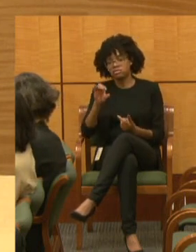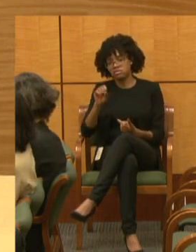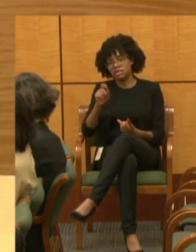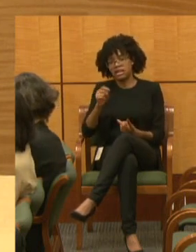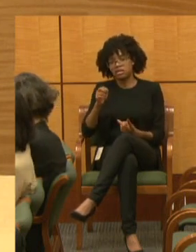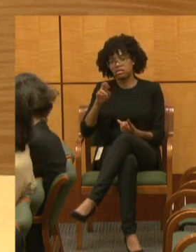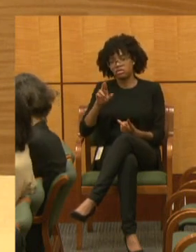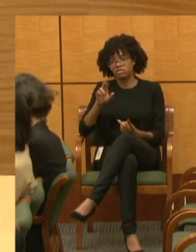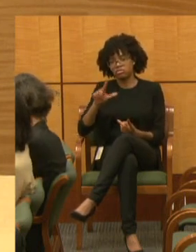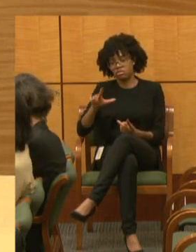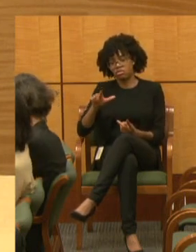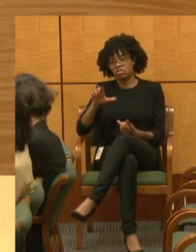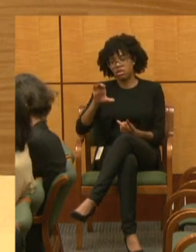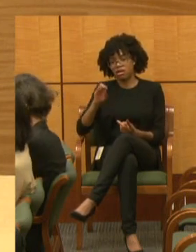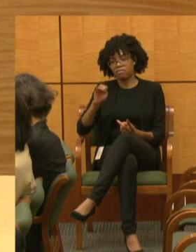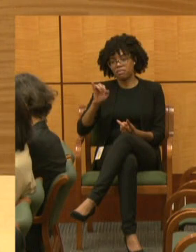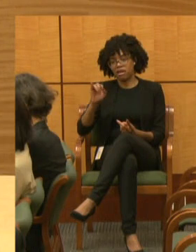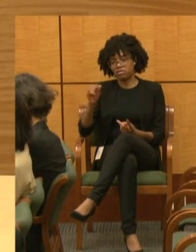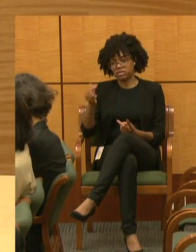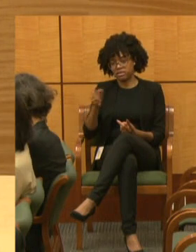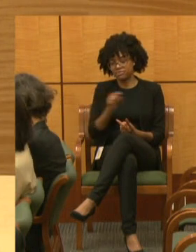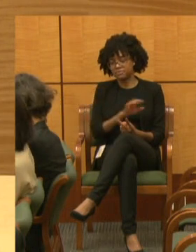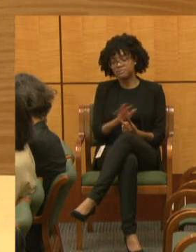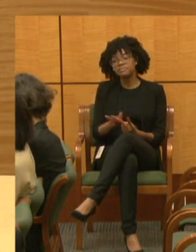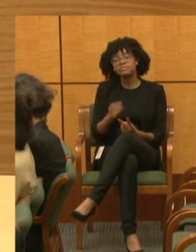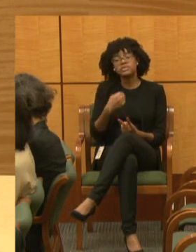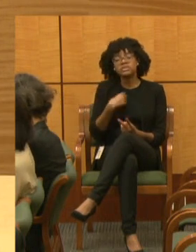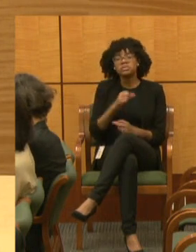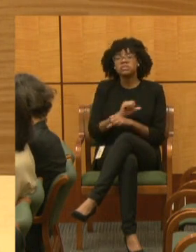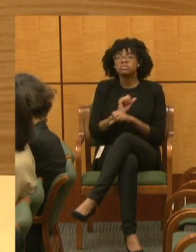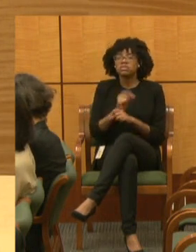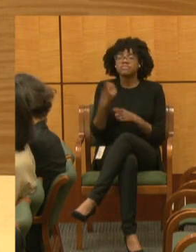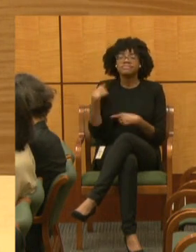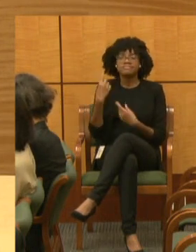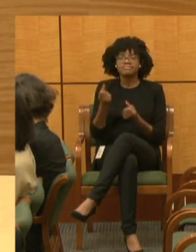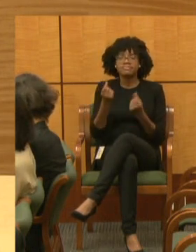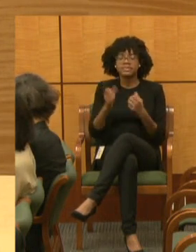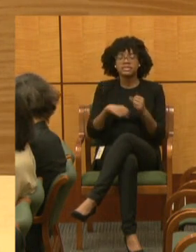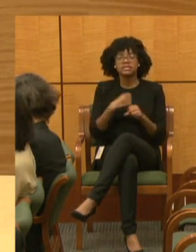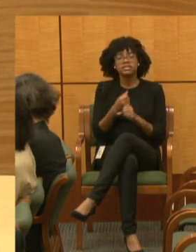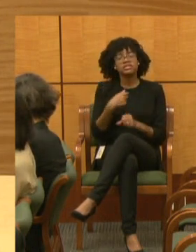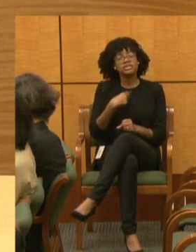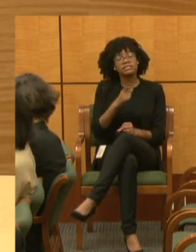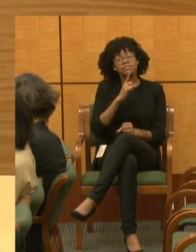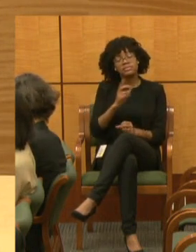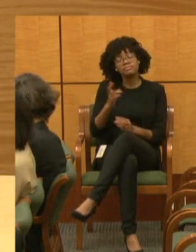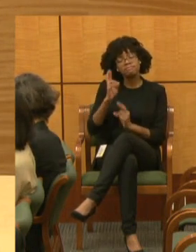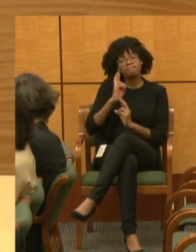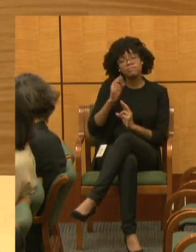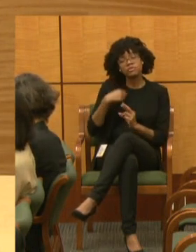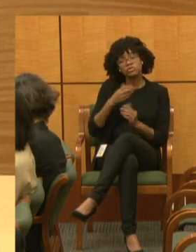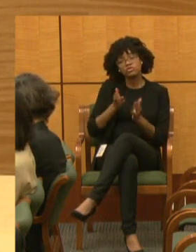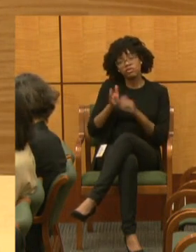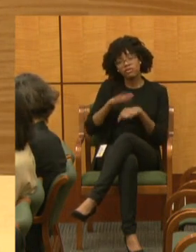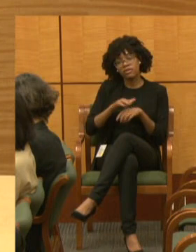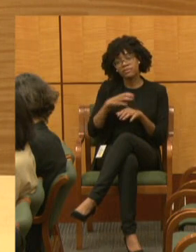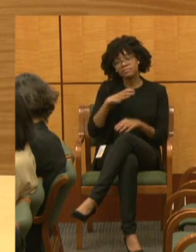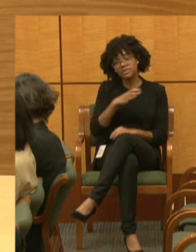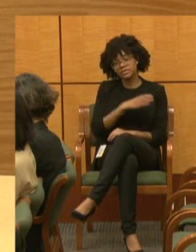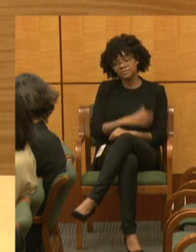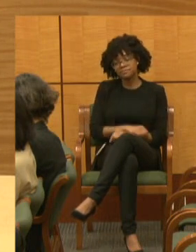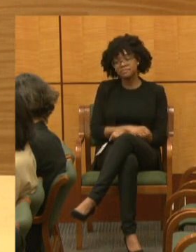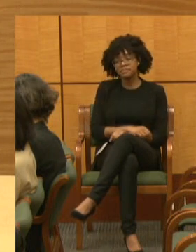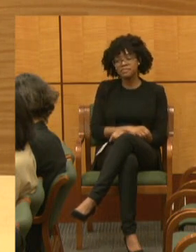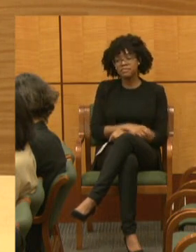last couple of years, and I've been privileged to serve on that committee as well as on their compounding expert committee. Real